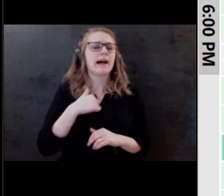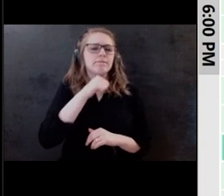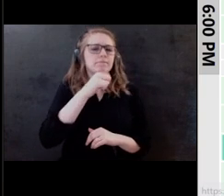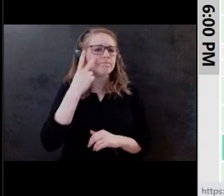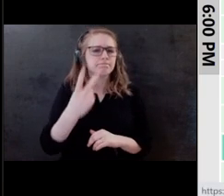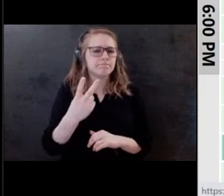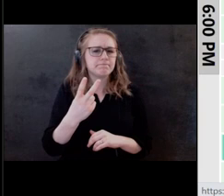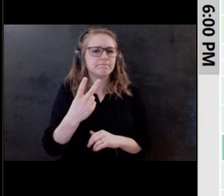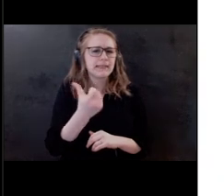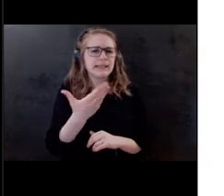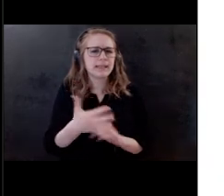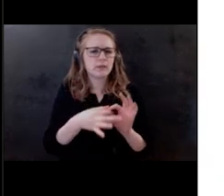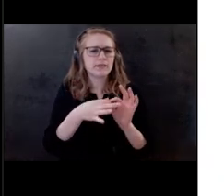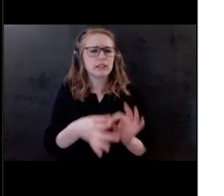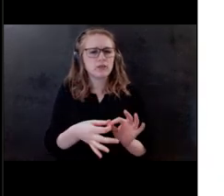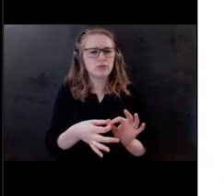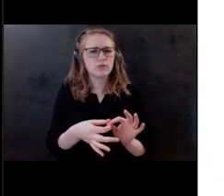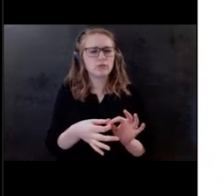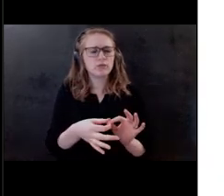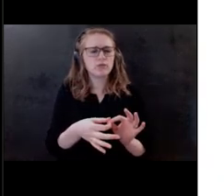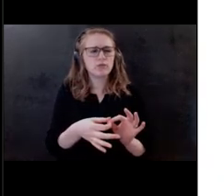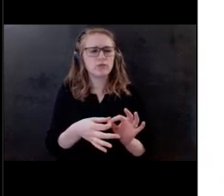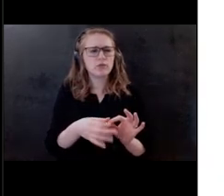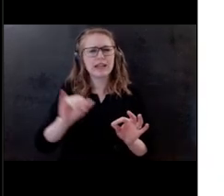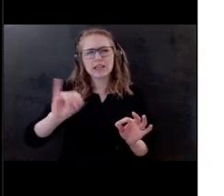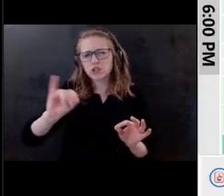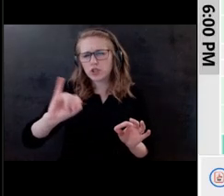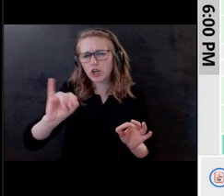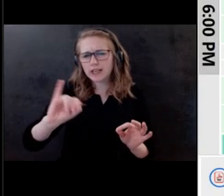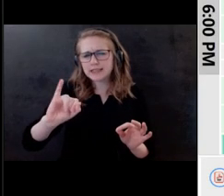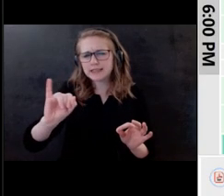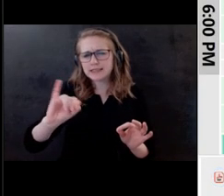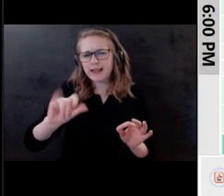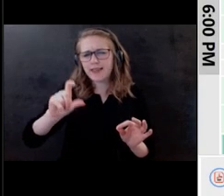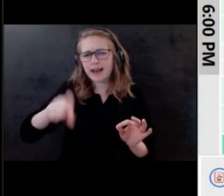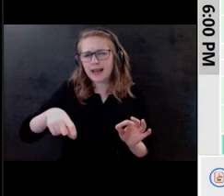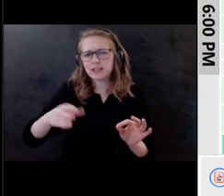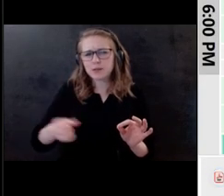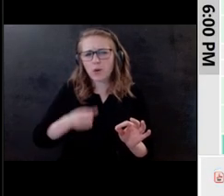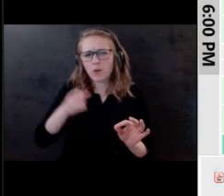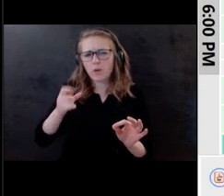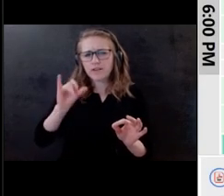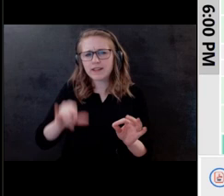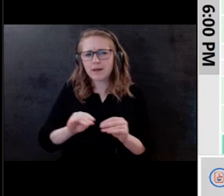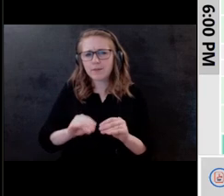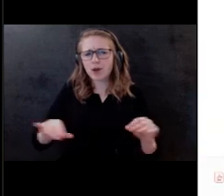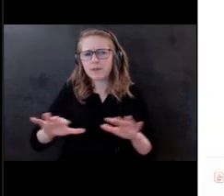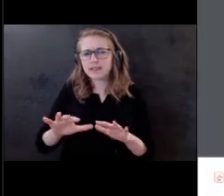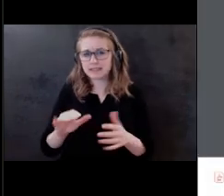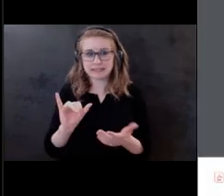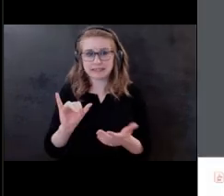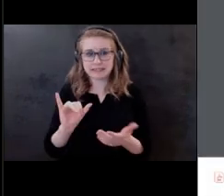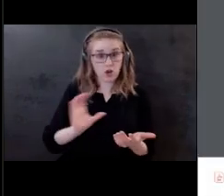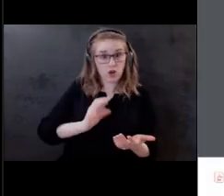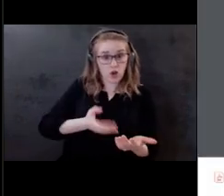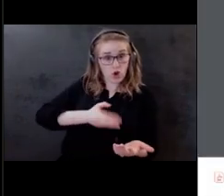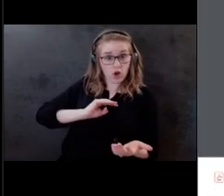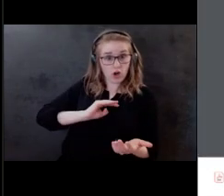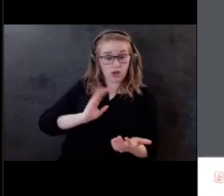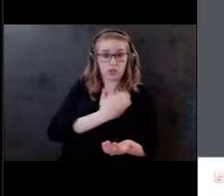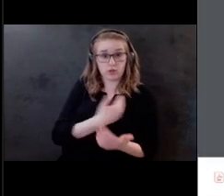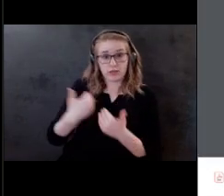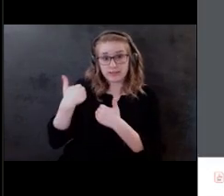anything as far as insurance that has to be held on the property. Is that our responsibility now as